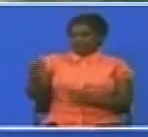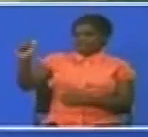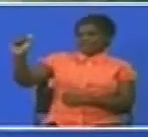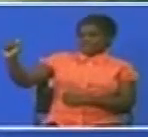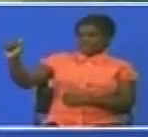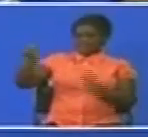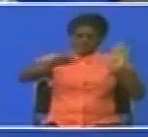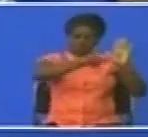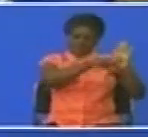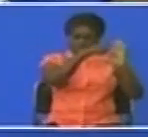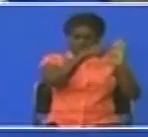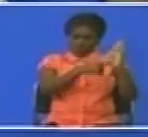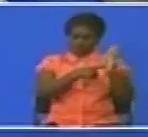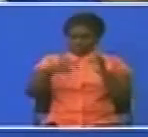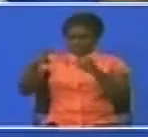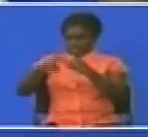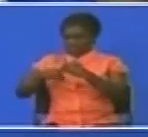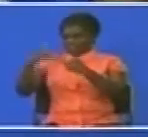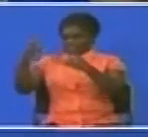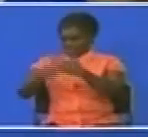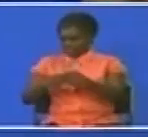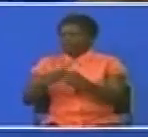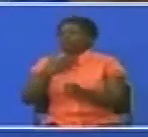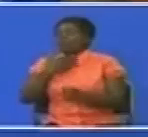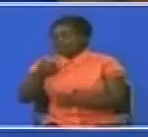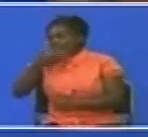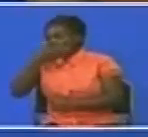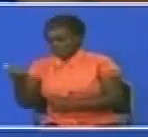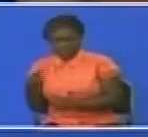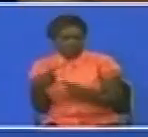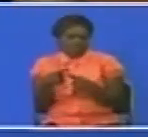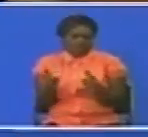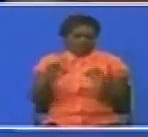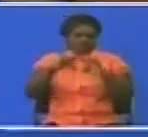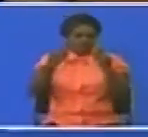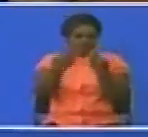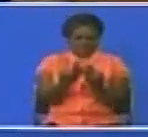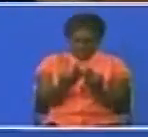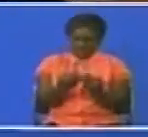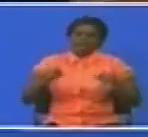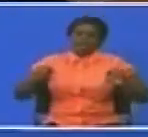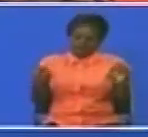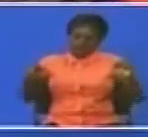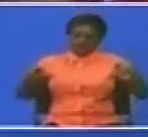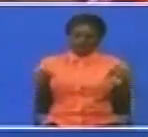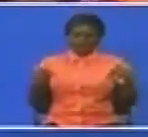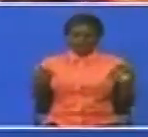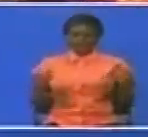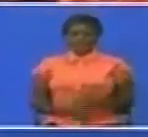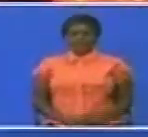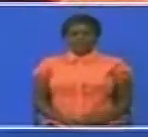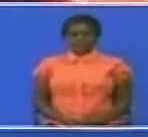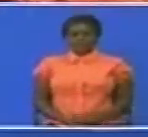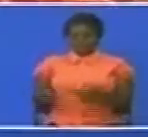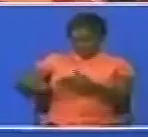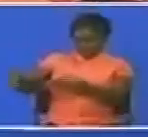of 78 points, Kenga would have loved to perform even better, but he and his family are grateful for the good grade. Away